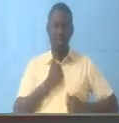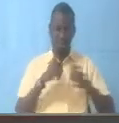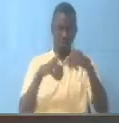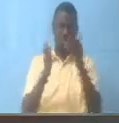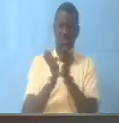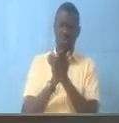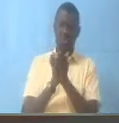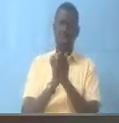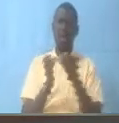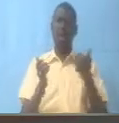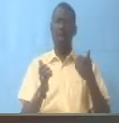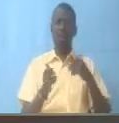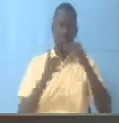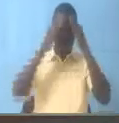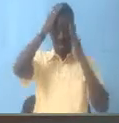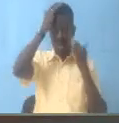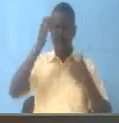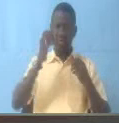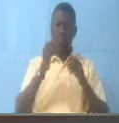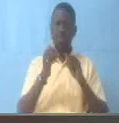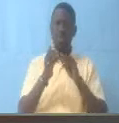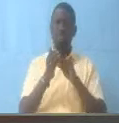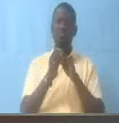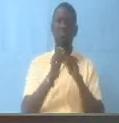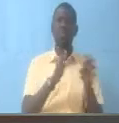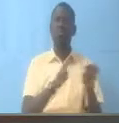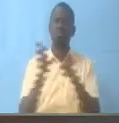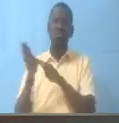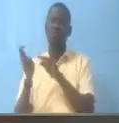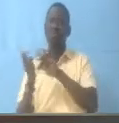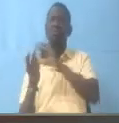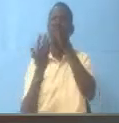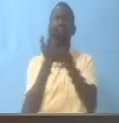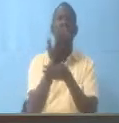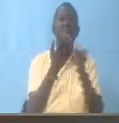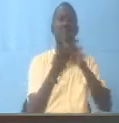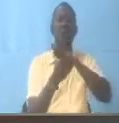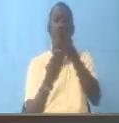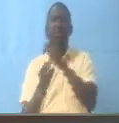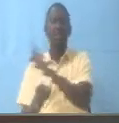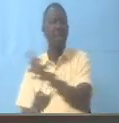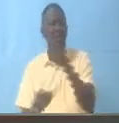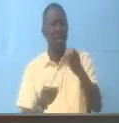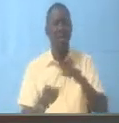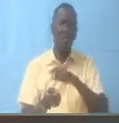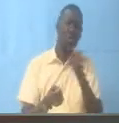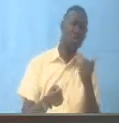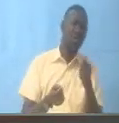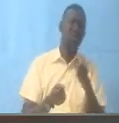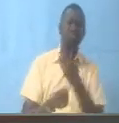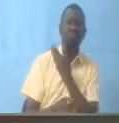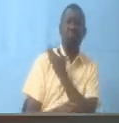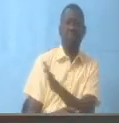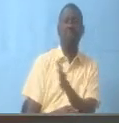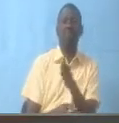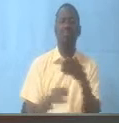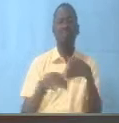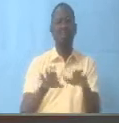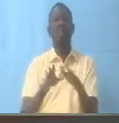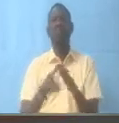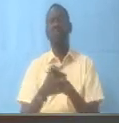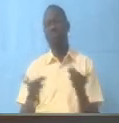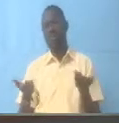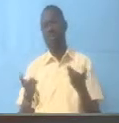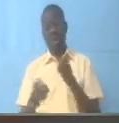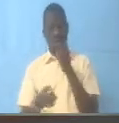were removed. That's what I remember, basically. ci li ma fàttaleku daal mooy am na ñoo xam ne ni jot nañ